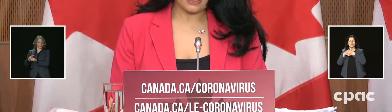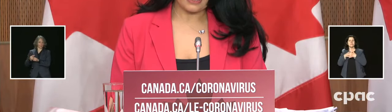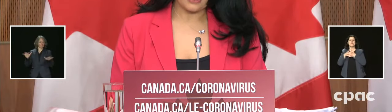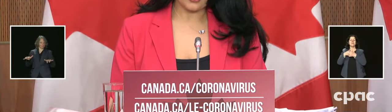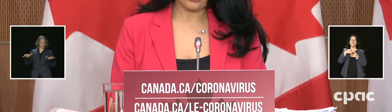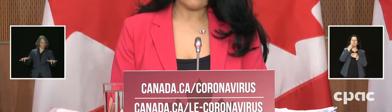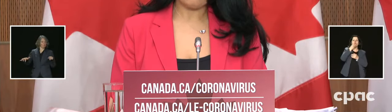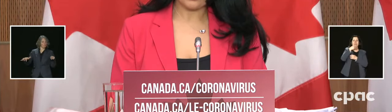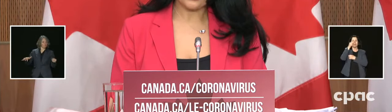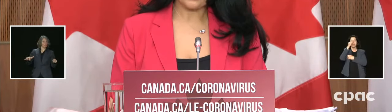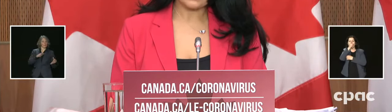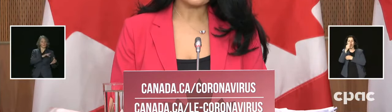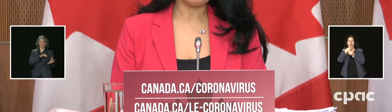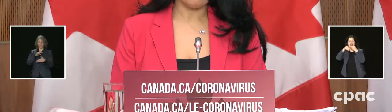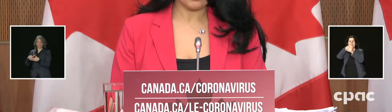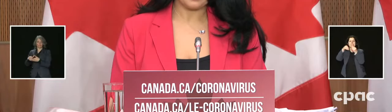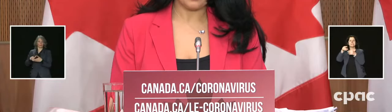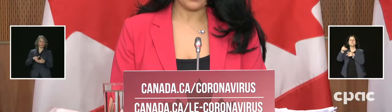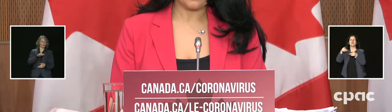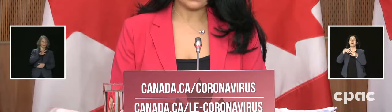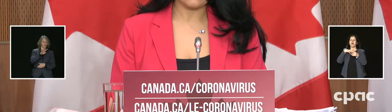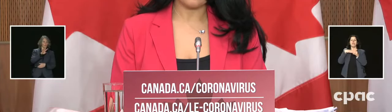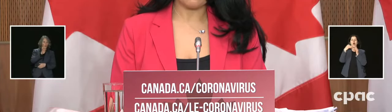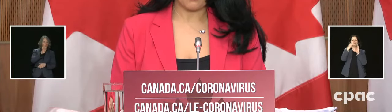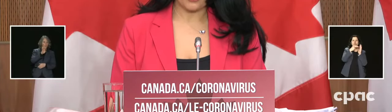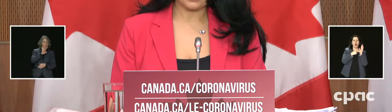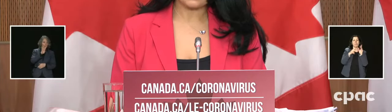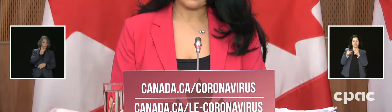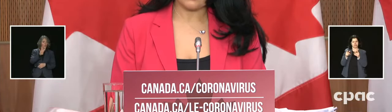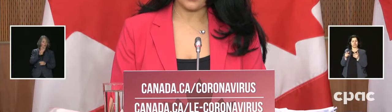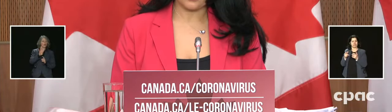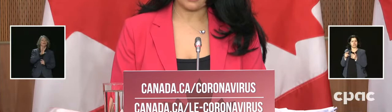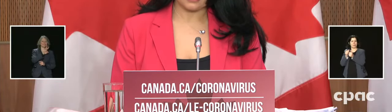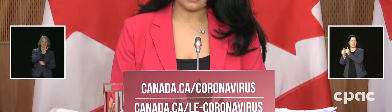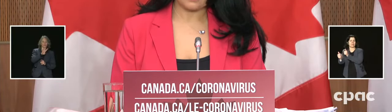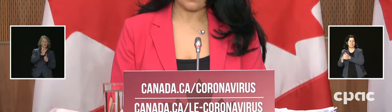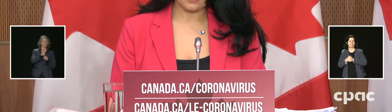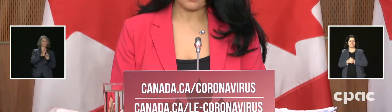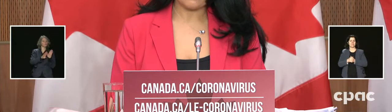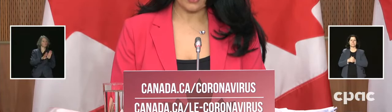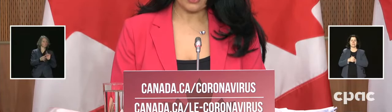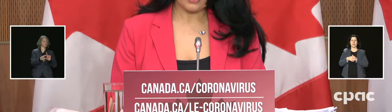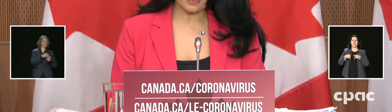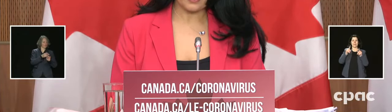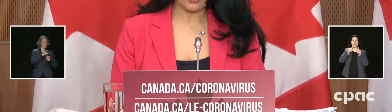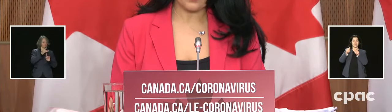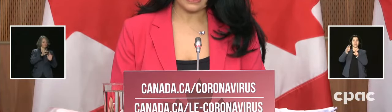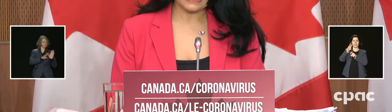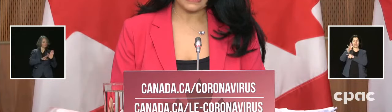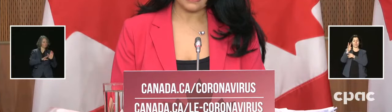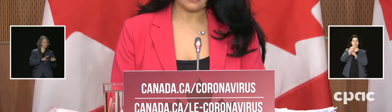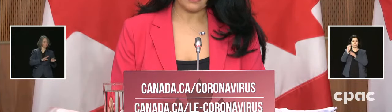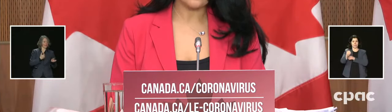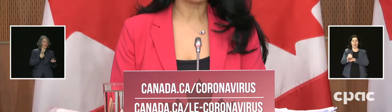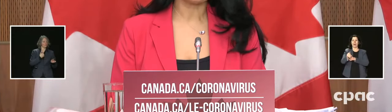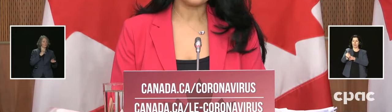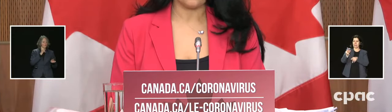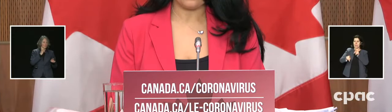that study, a total of 464 people developed moderate to severe illness. Of those who developed